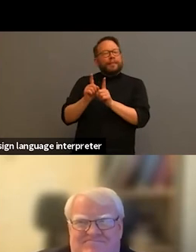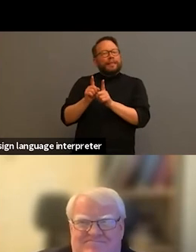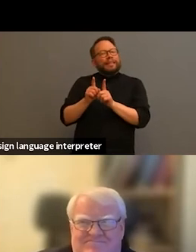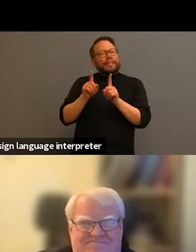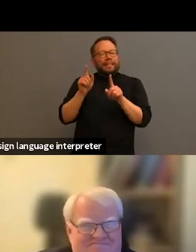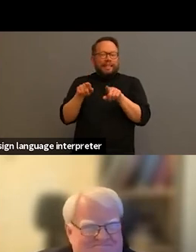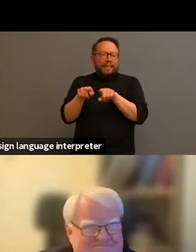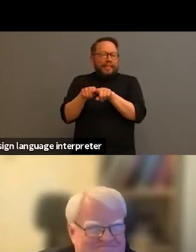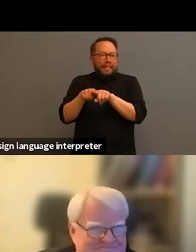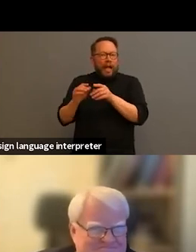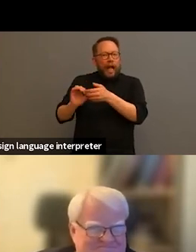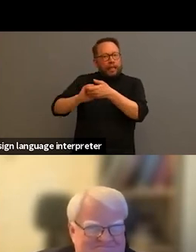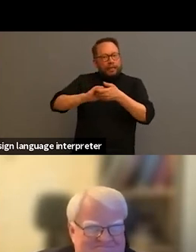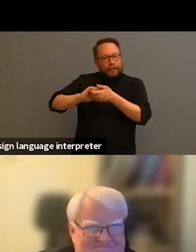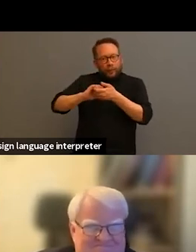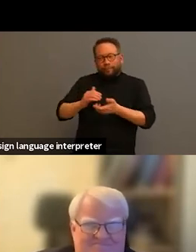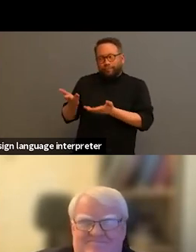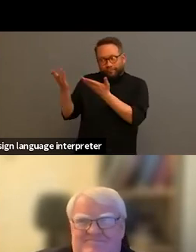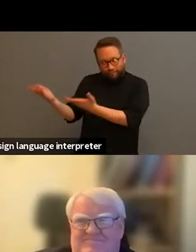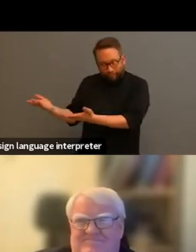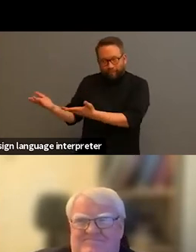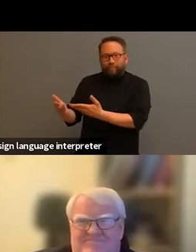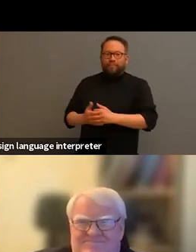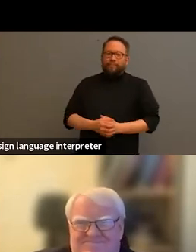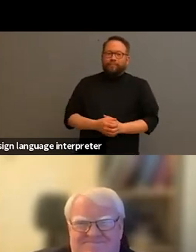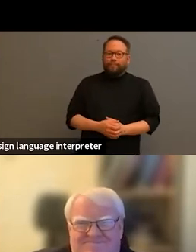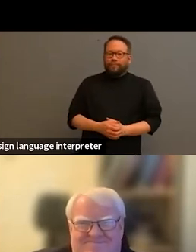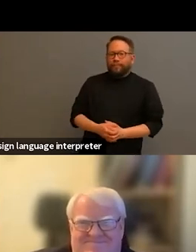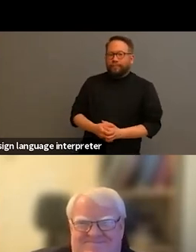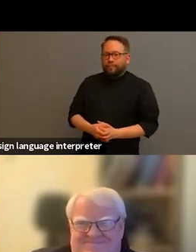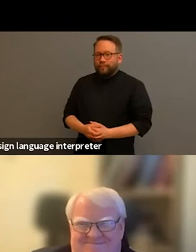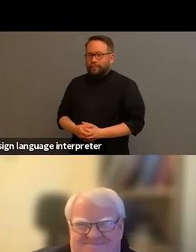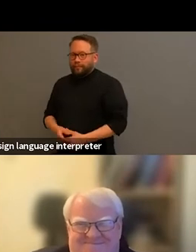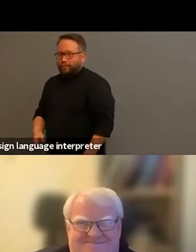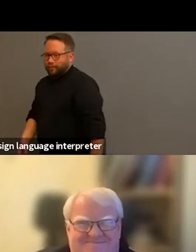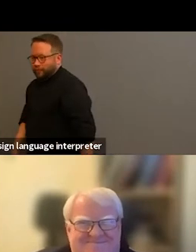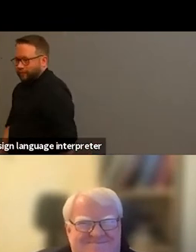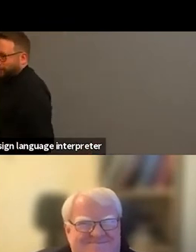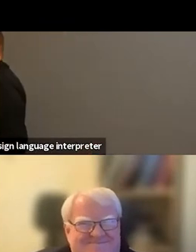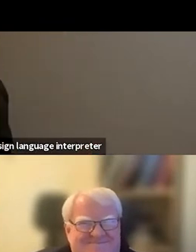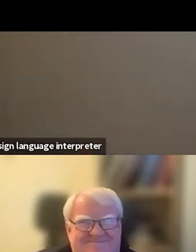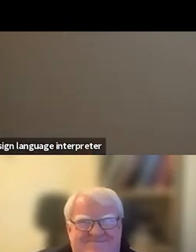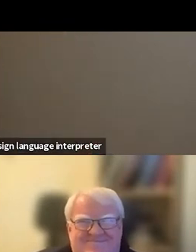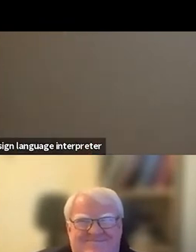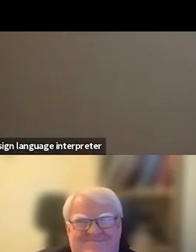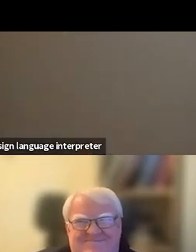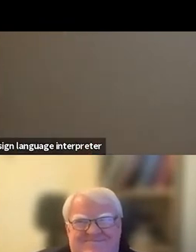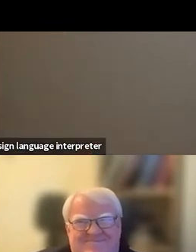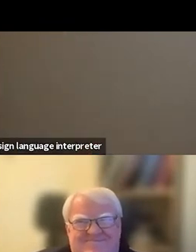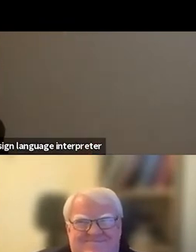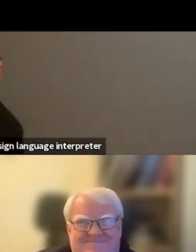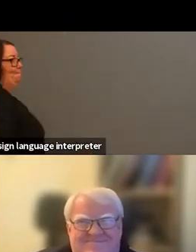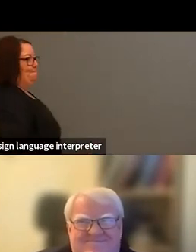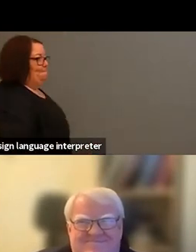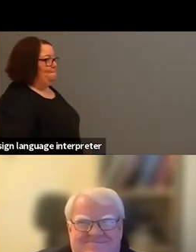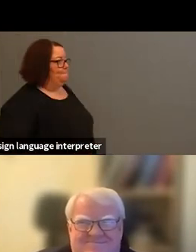Mrs. Kirsti Svine, who will make a short presentation. And after that, I will introduce you also. We